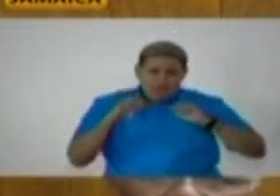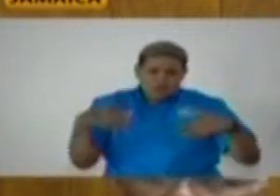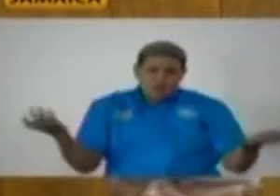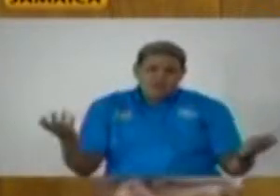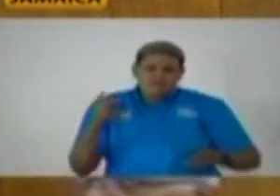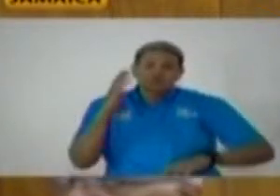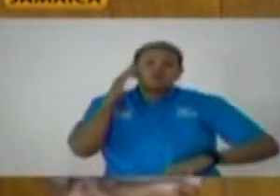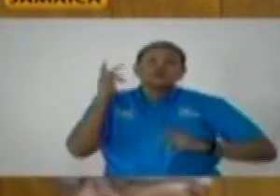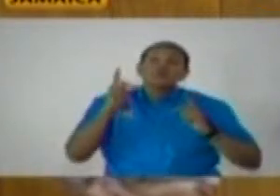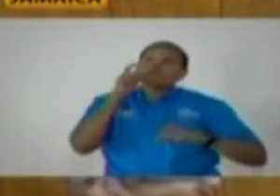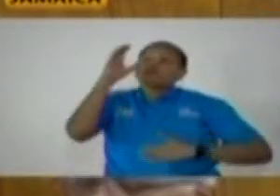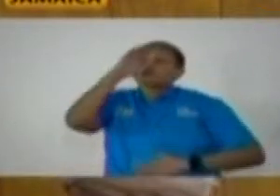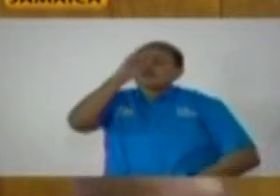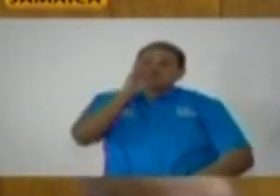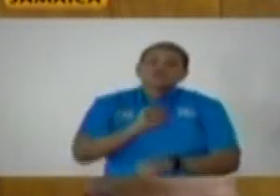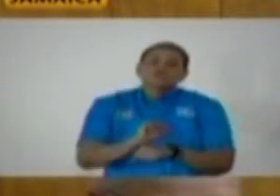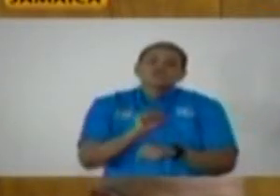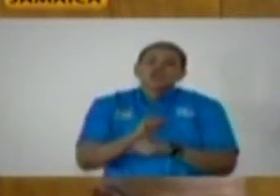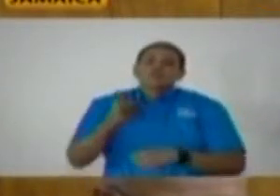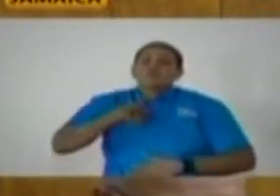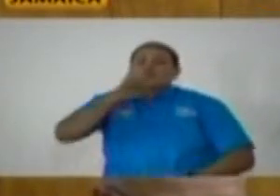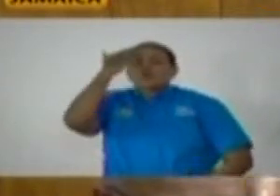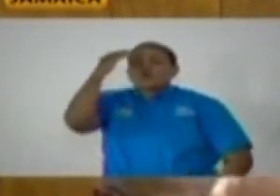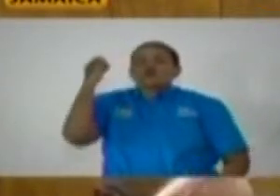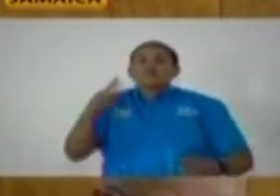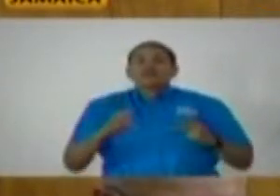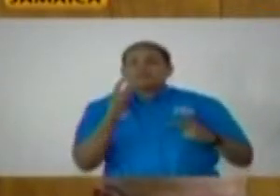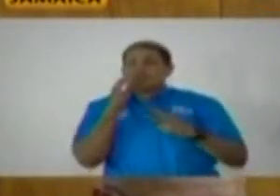who are looking for work, and we know many people who have